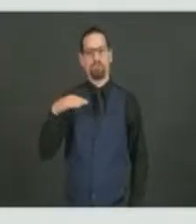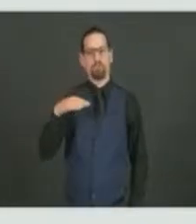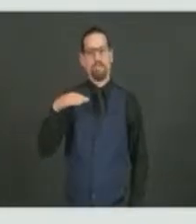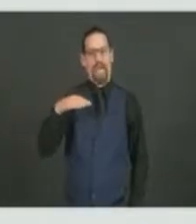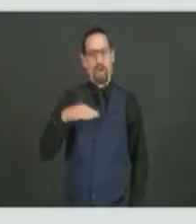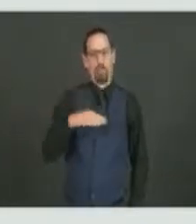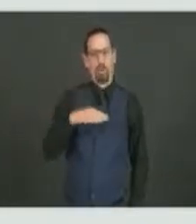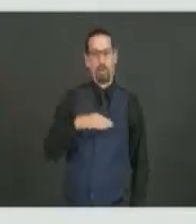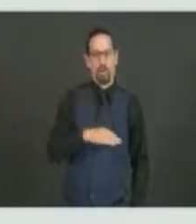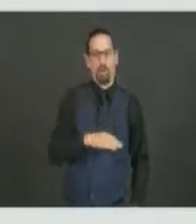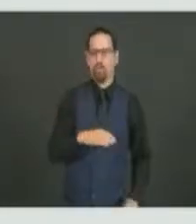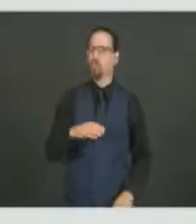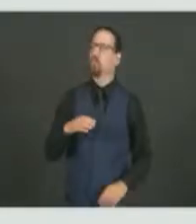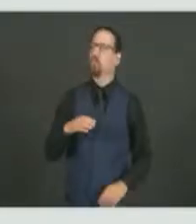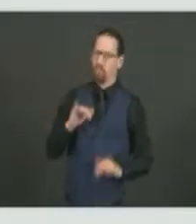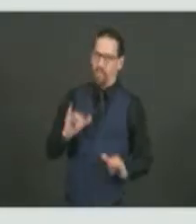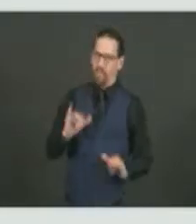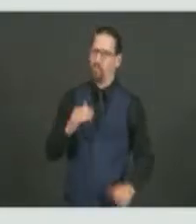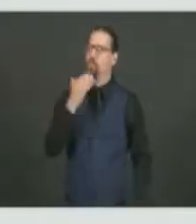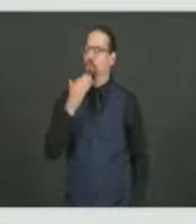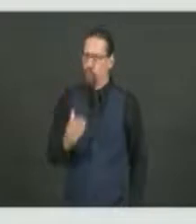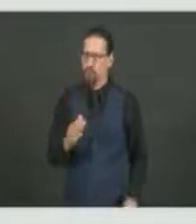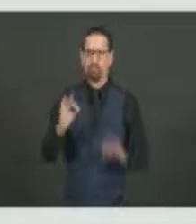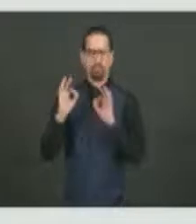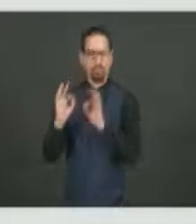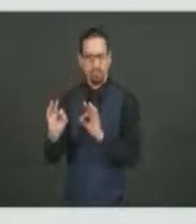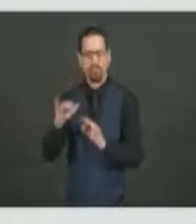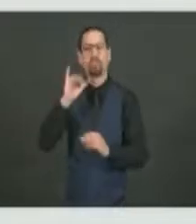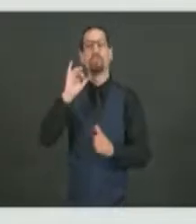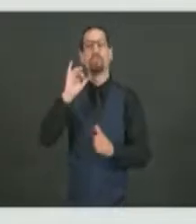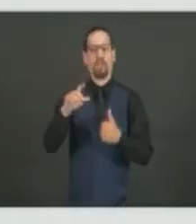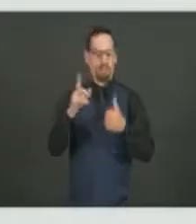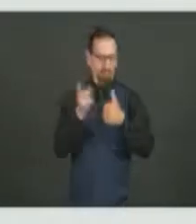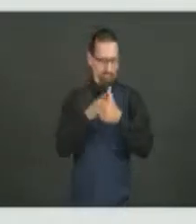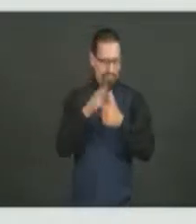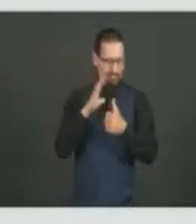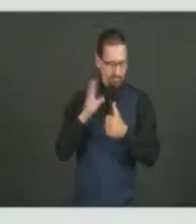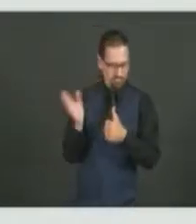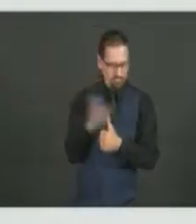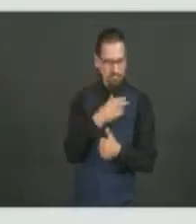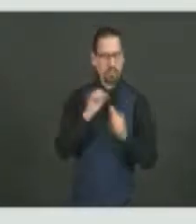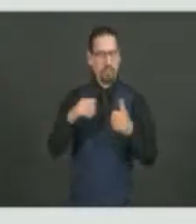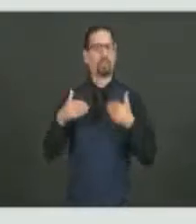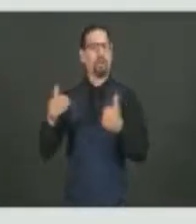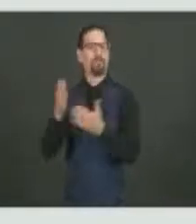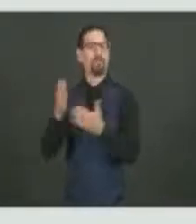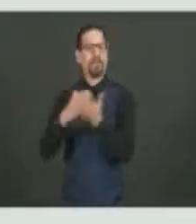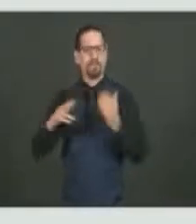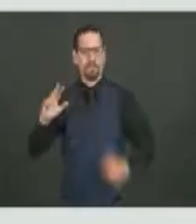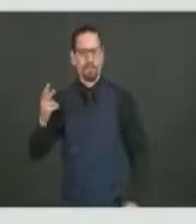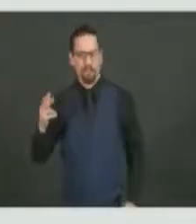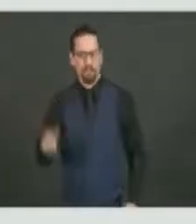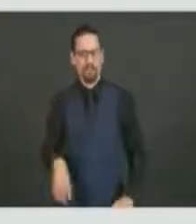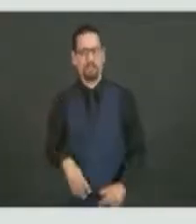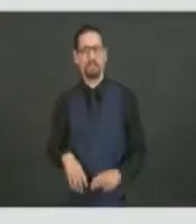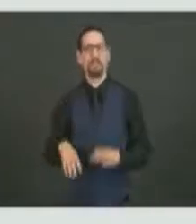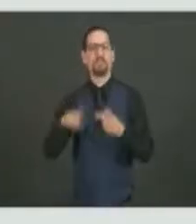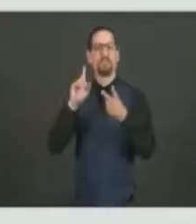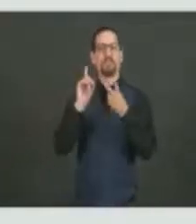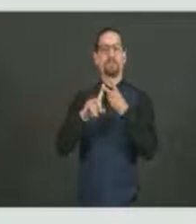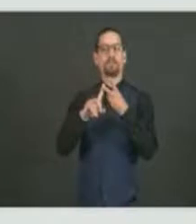So that should give you confidence we're ready for phase 3. Second, we said we needed to see consistently 30 or fewer